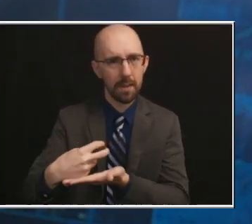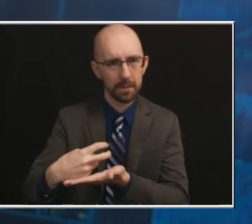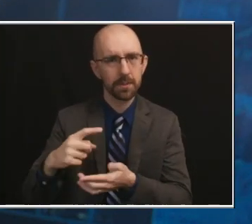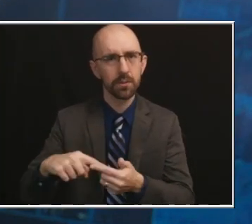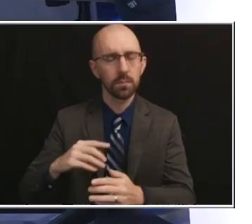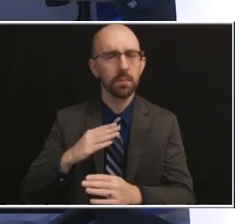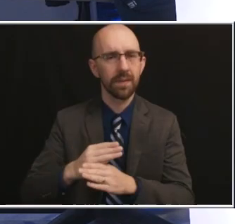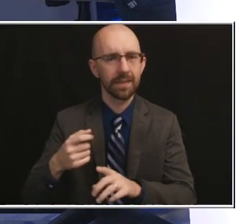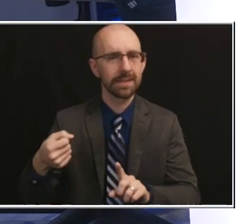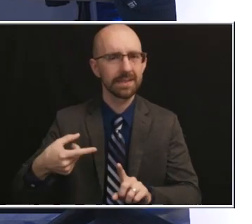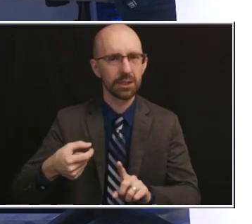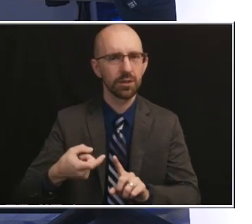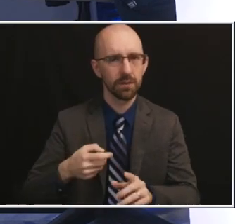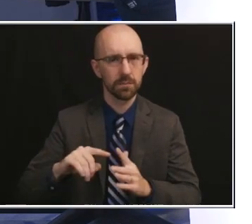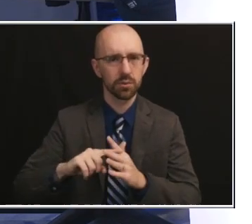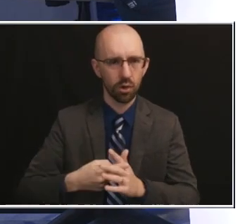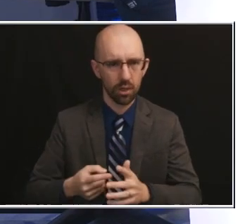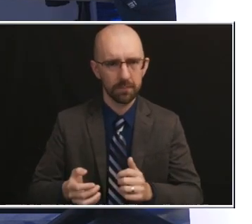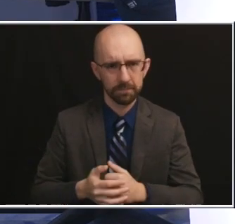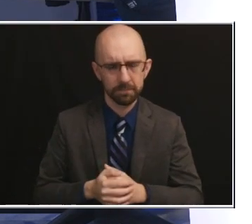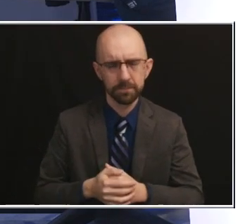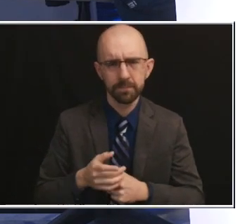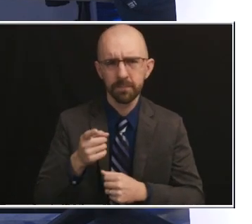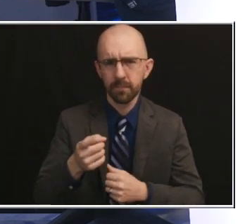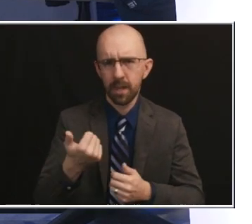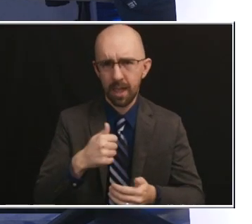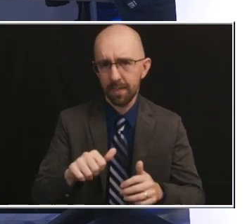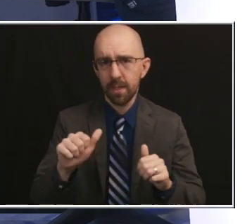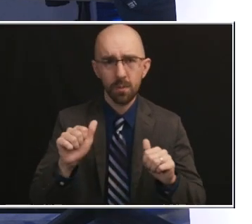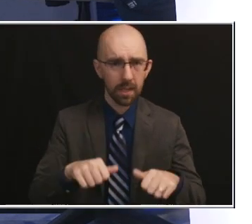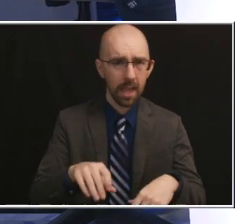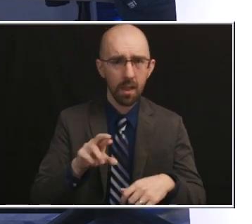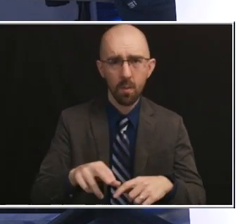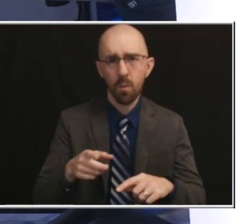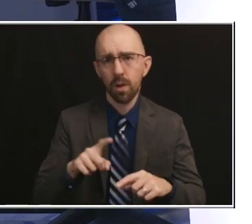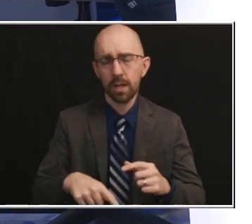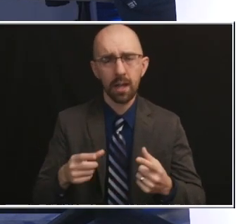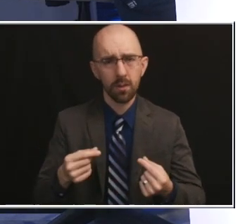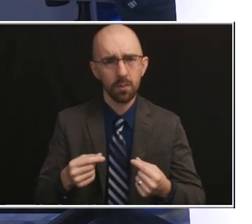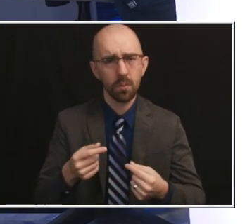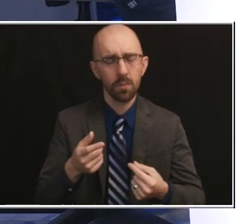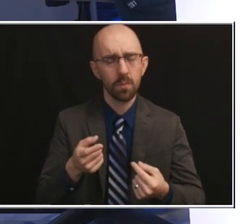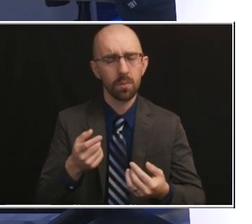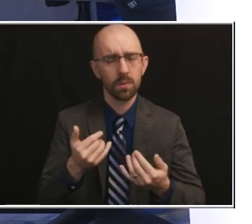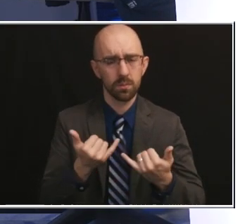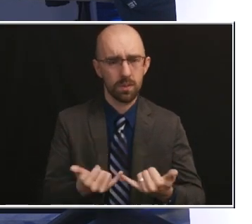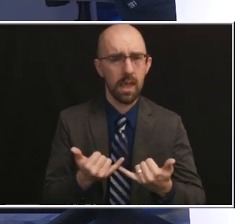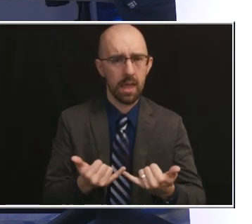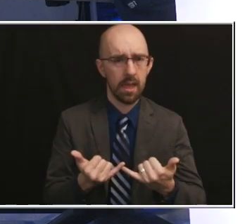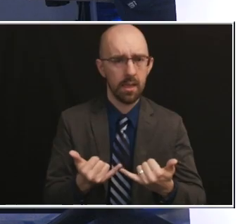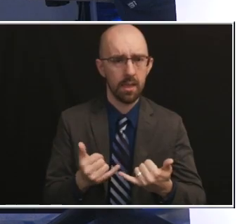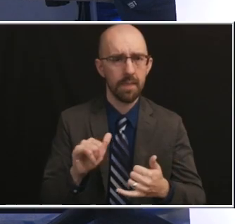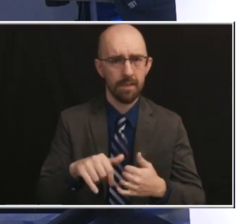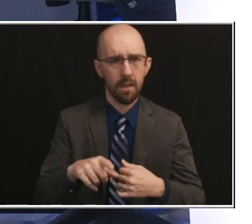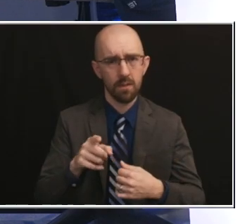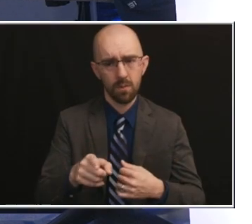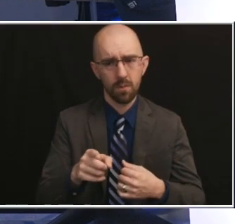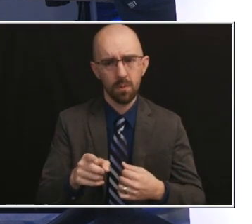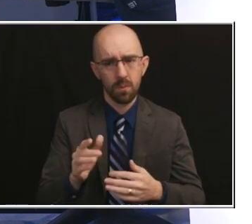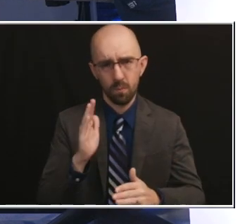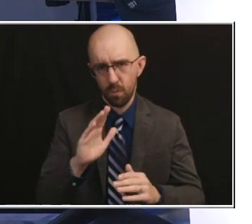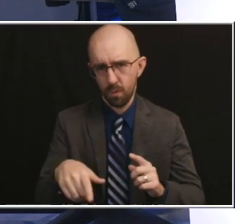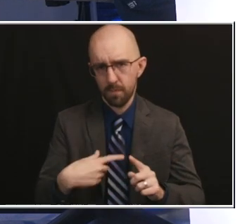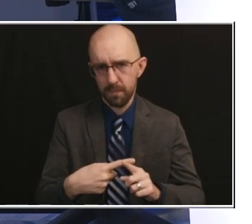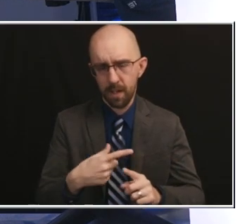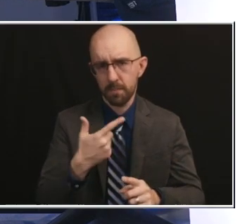starting. Is there anything that you can or can't do that you can't do today that you worry about because of